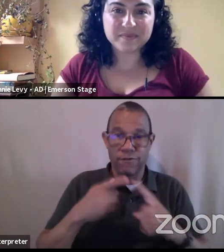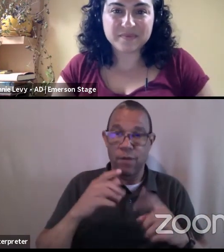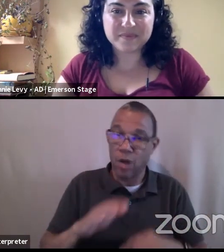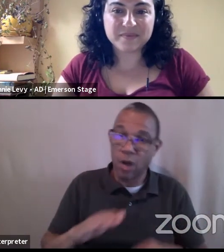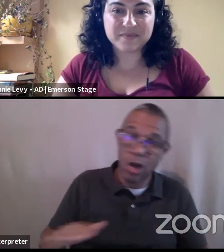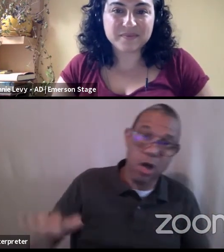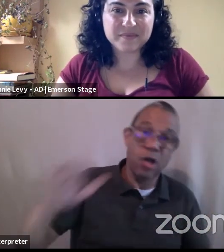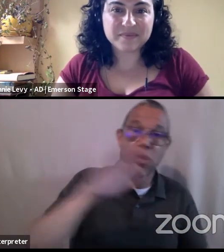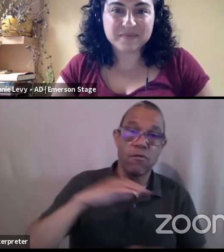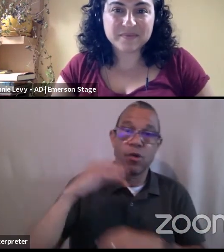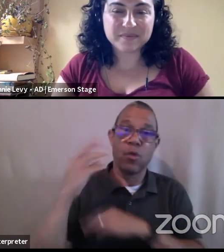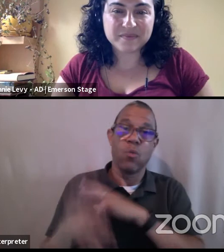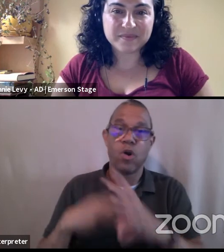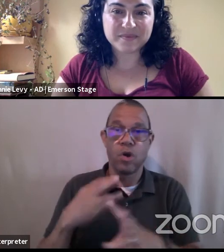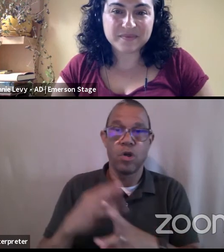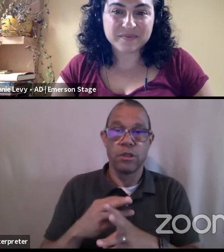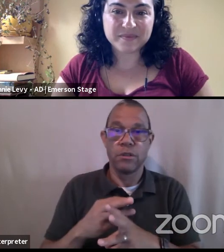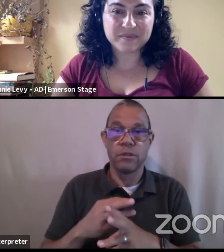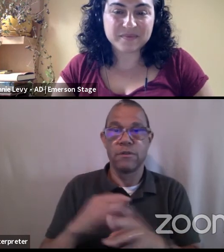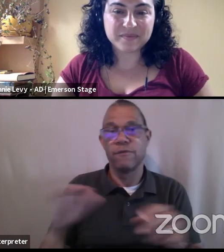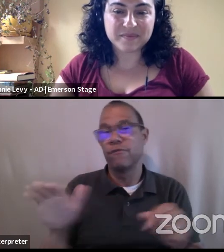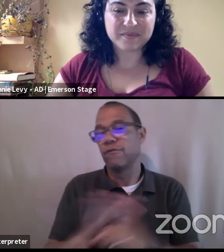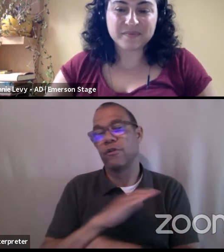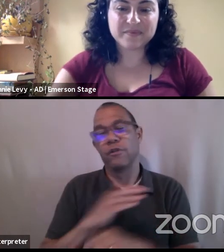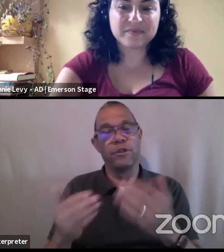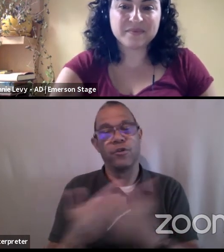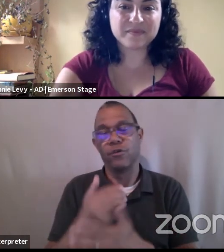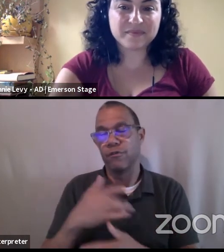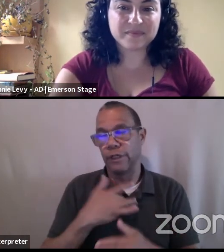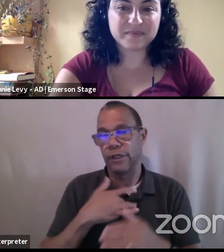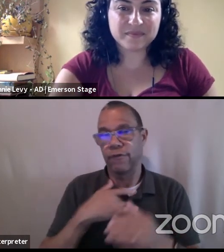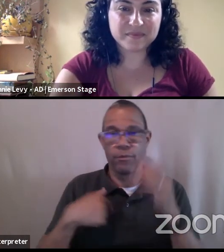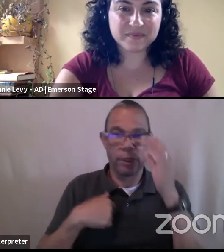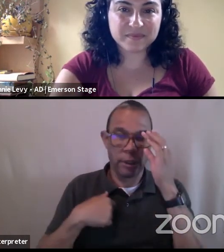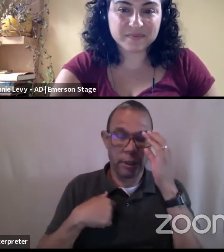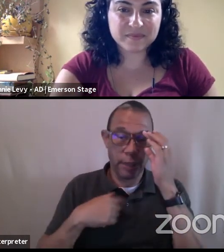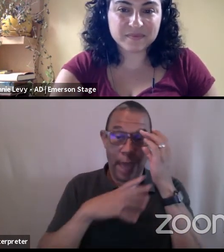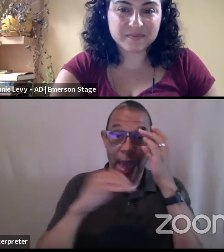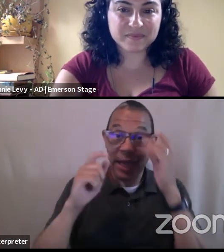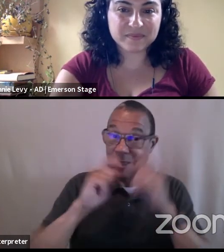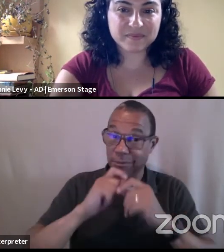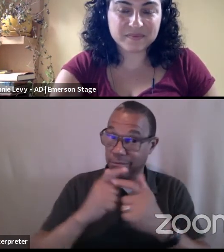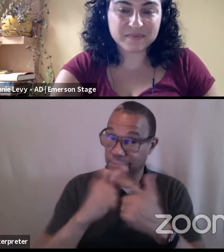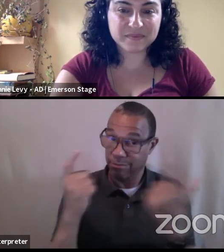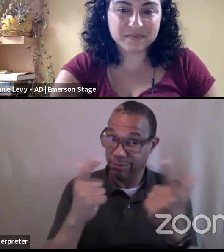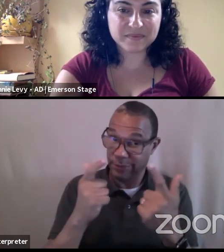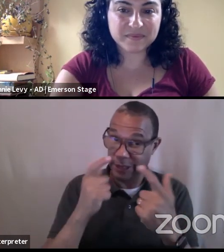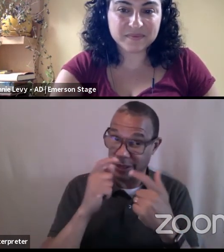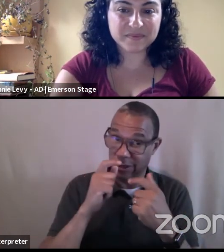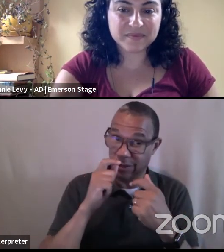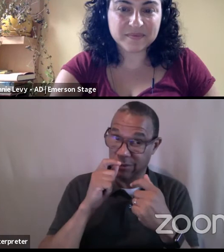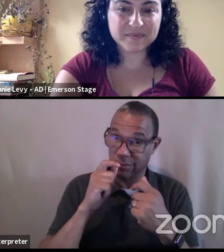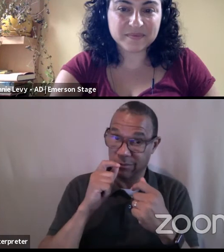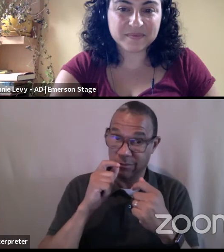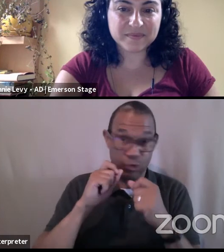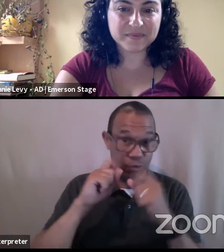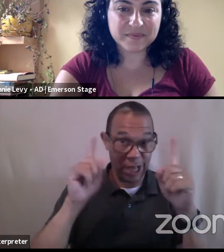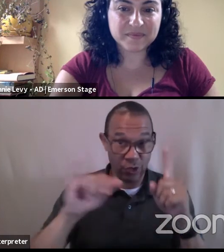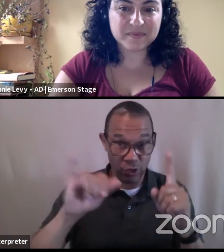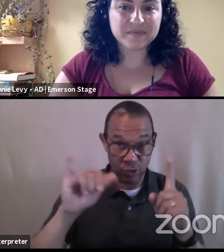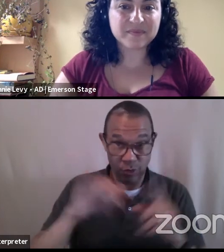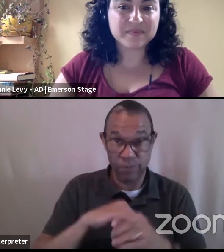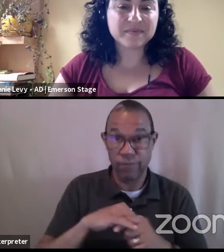this is just a completely new feeling for me and such a huge surprise i mean logically it's not surprising because okay if people are interested